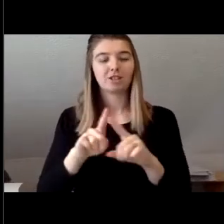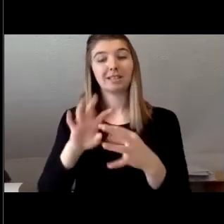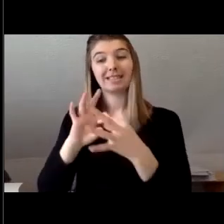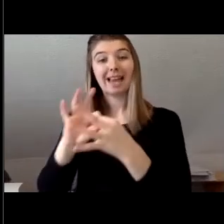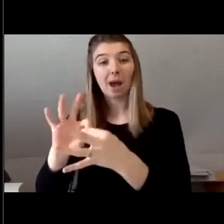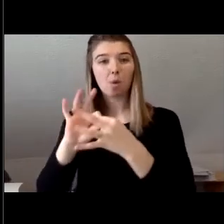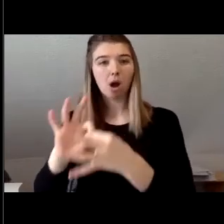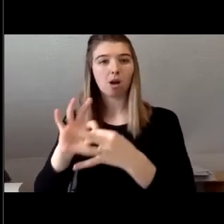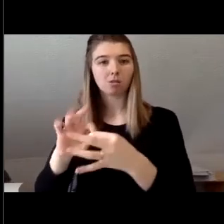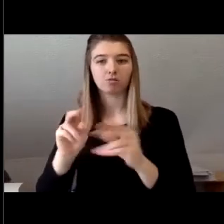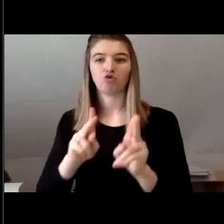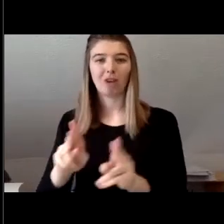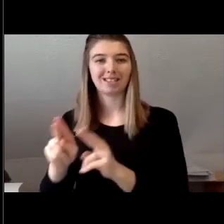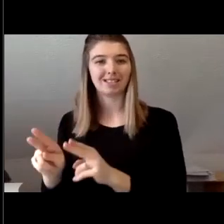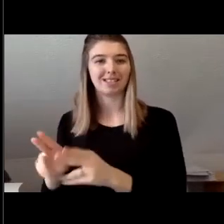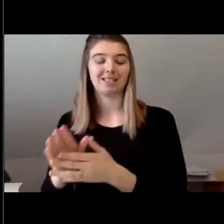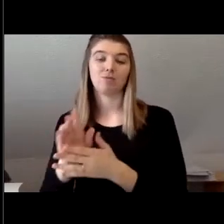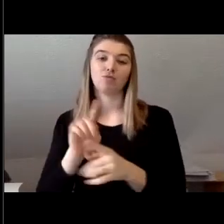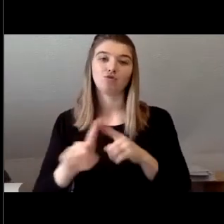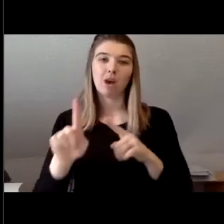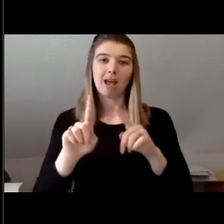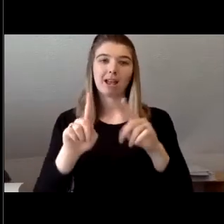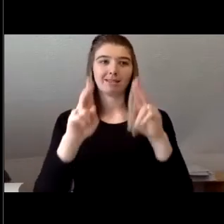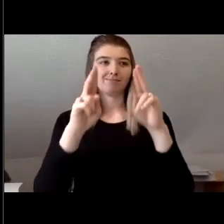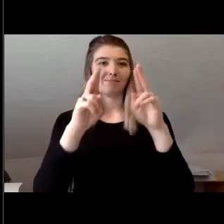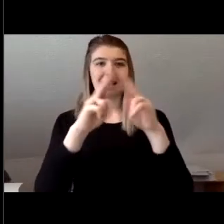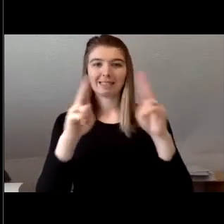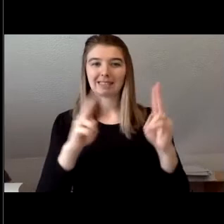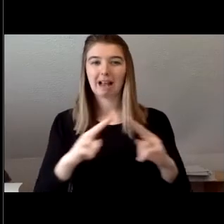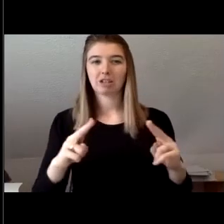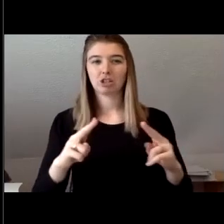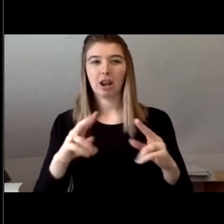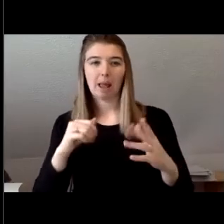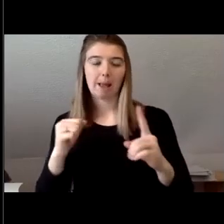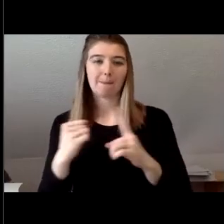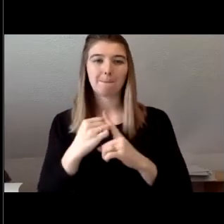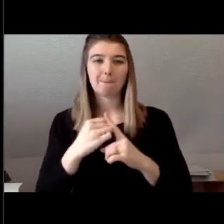national impact on opportunities for women in science and engineering.